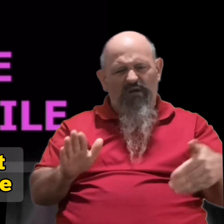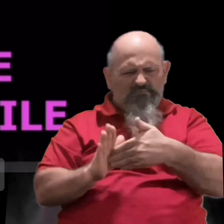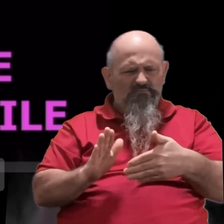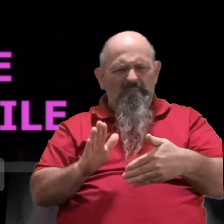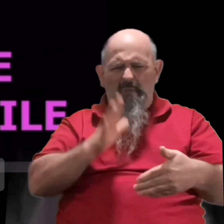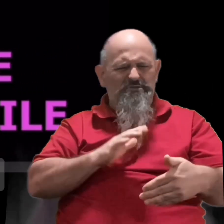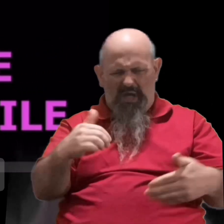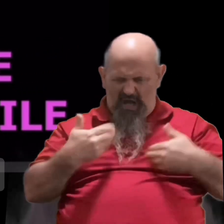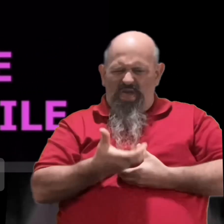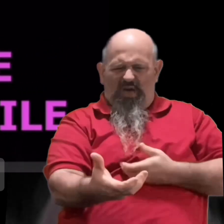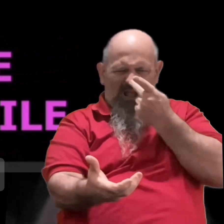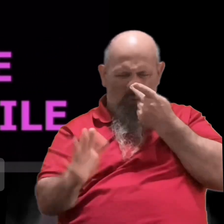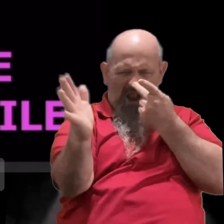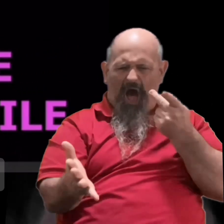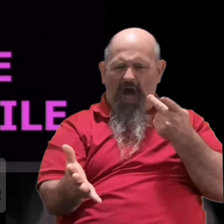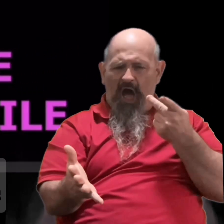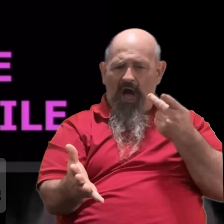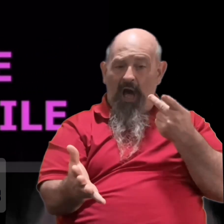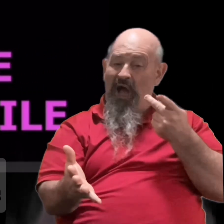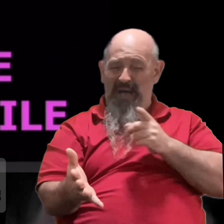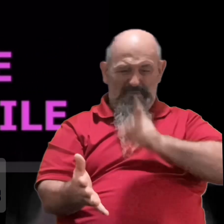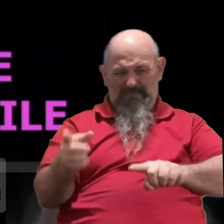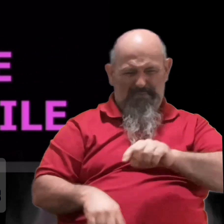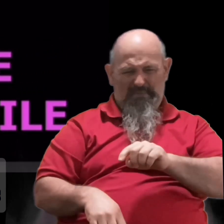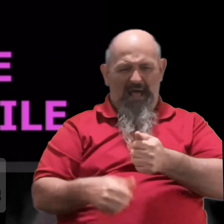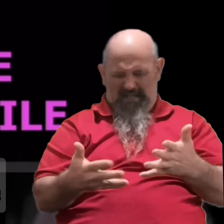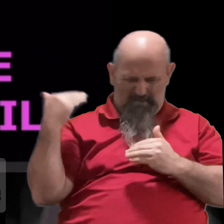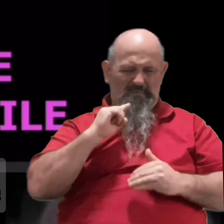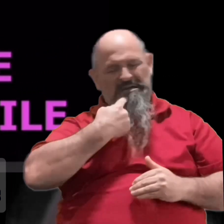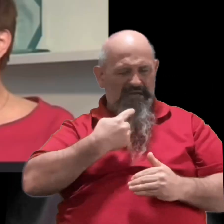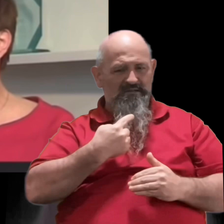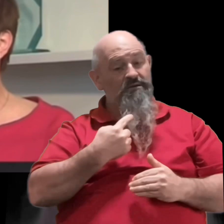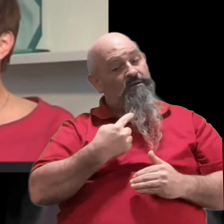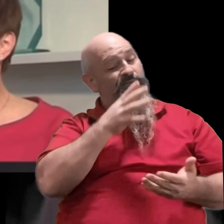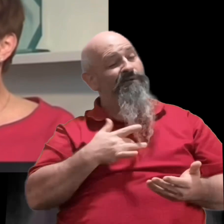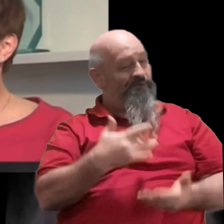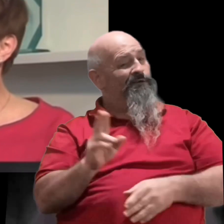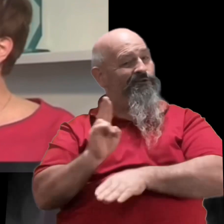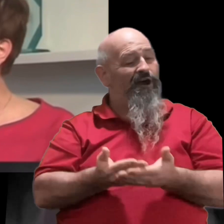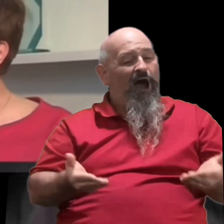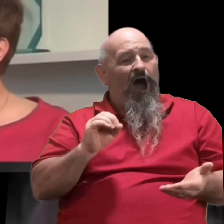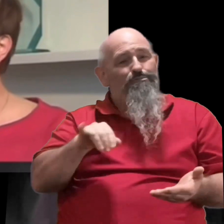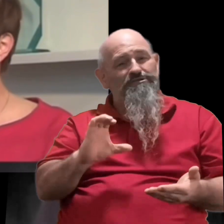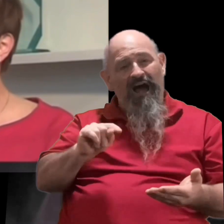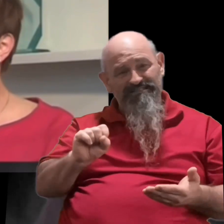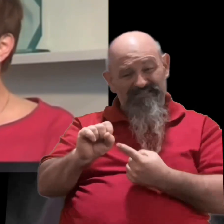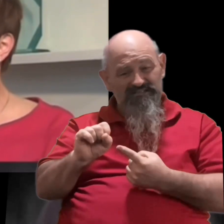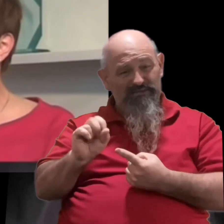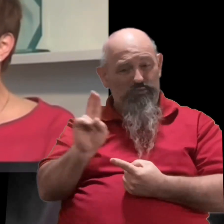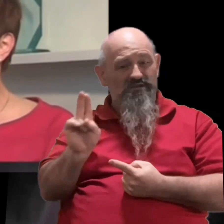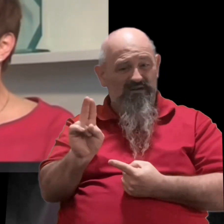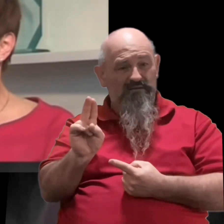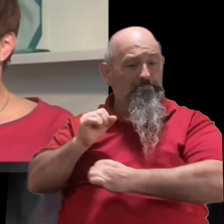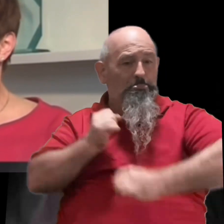paedophiles is that women don't have penises, and so can't really do anything too serious. Women tend to use objects,